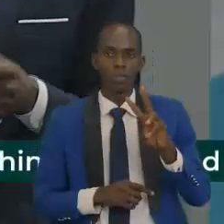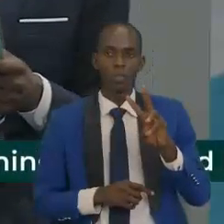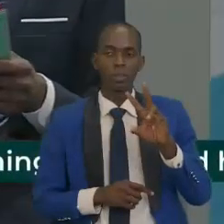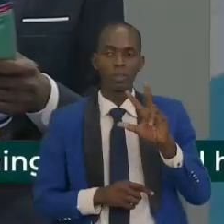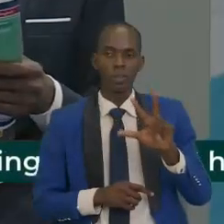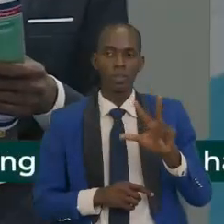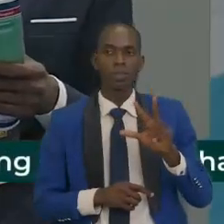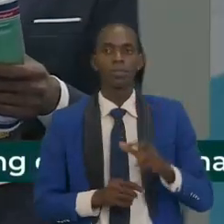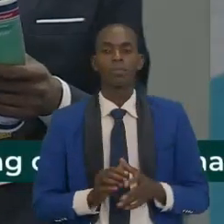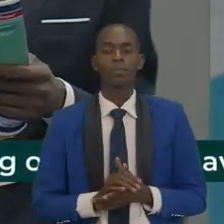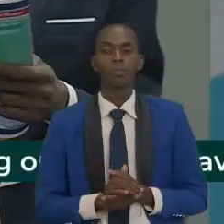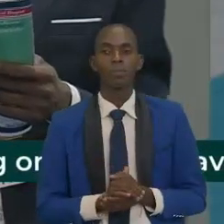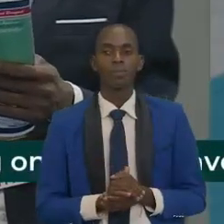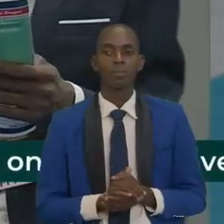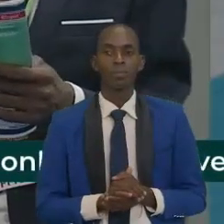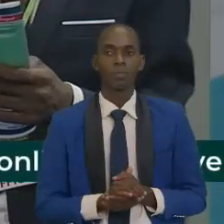234-91-54-44-92-63.